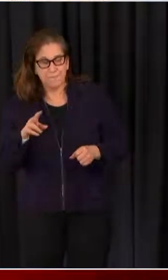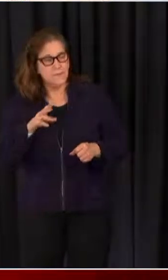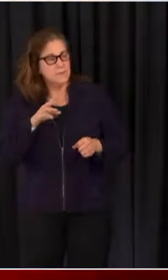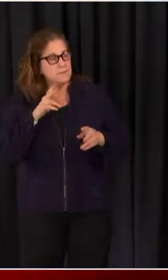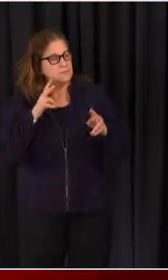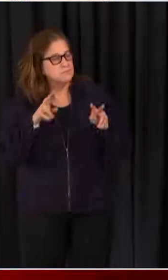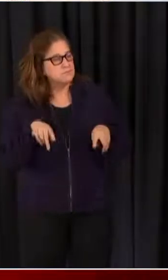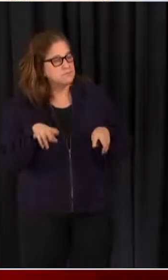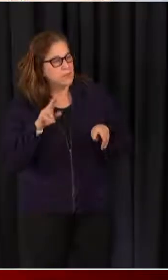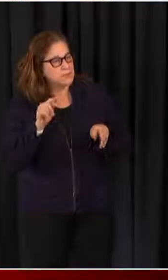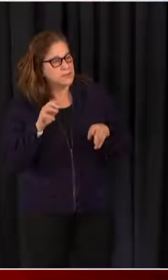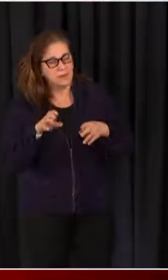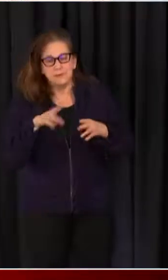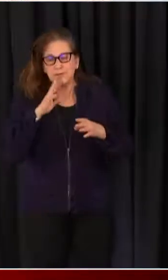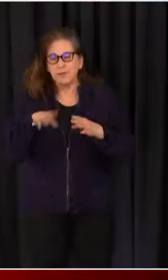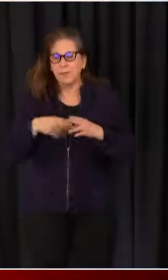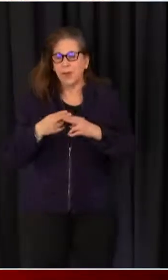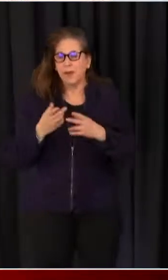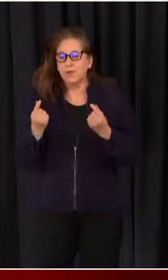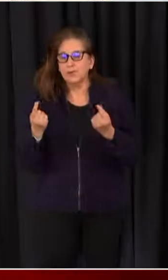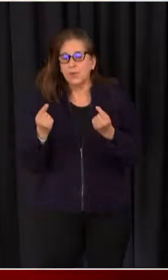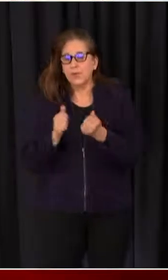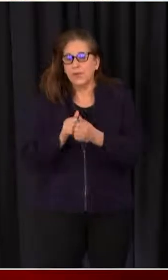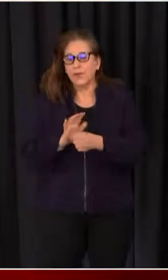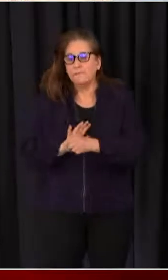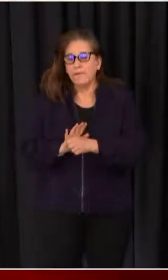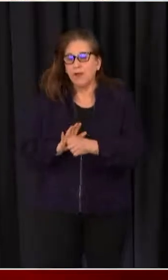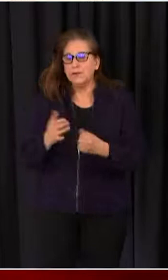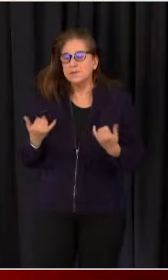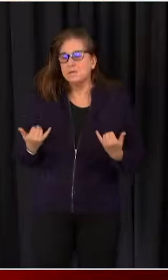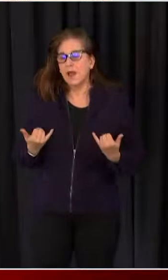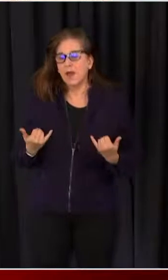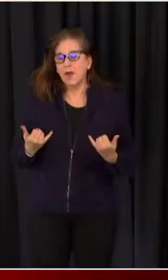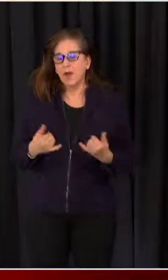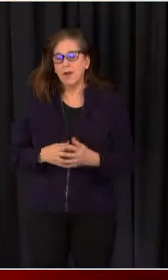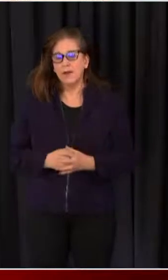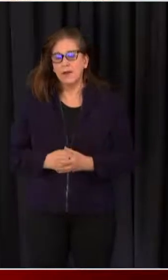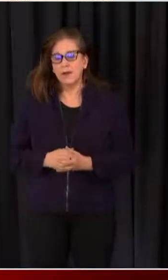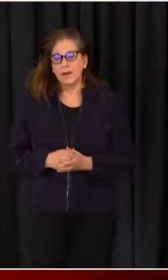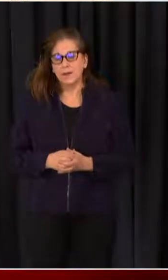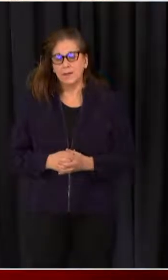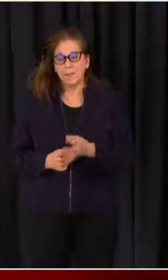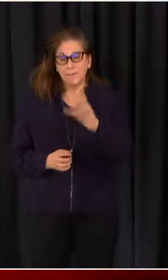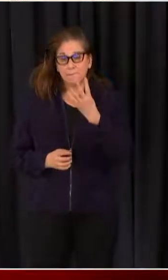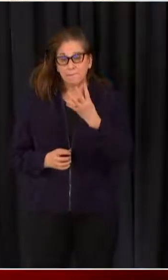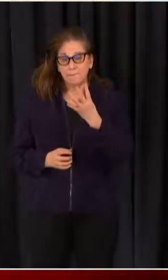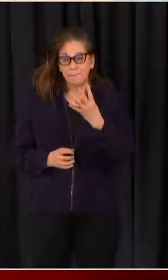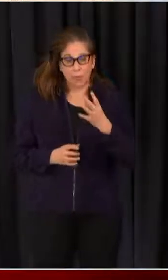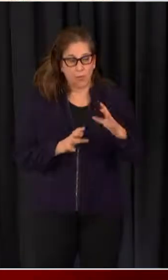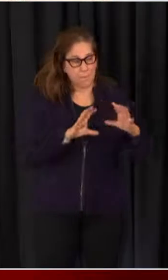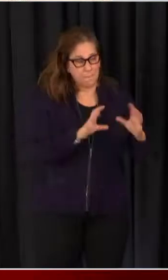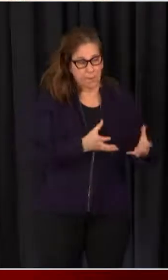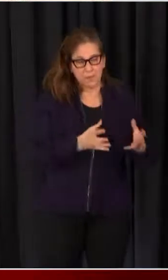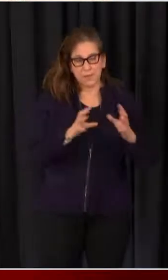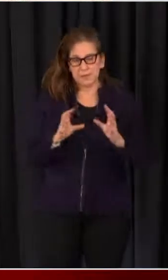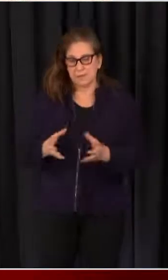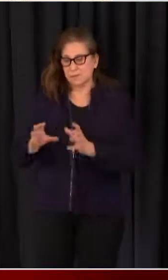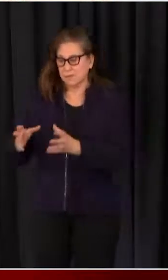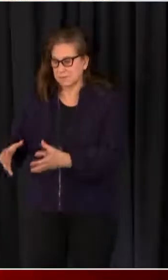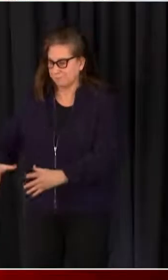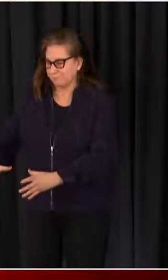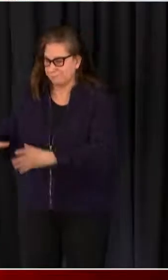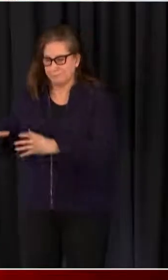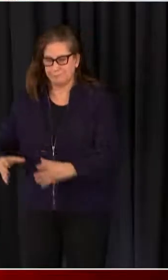are aware that we look at 4 buckets of information that help us measure the level of community spread, our